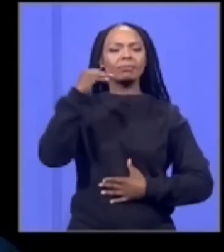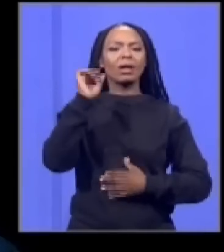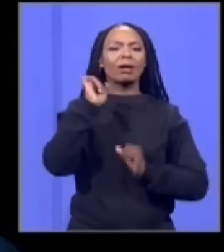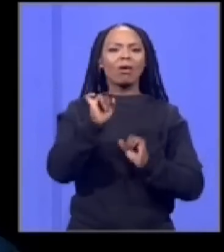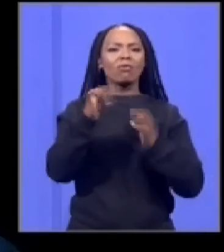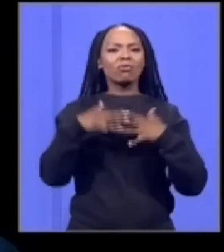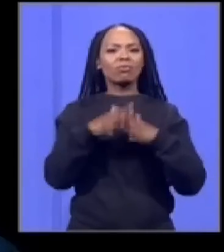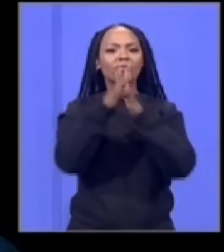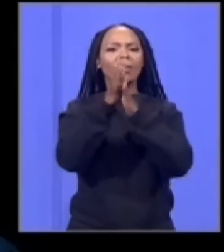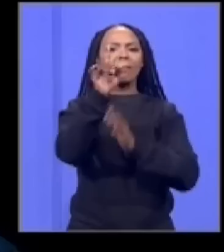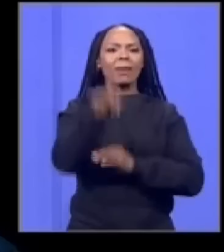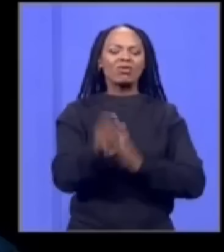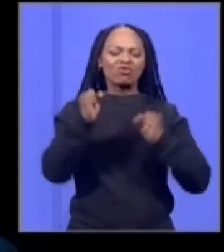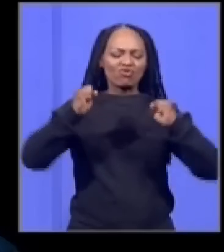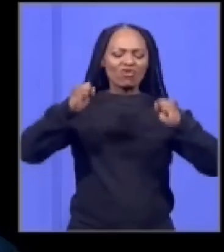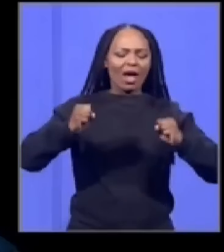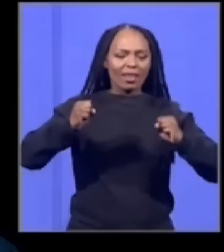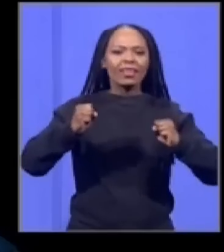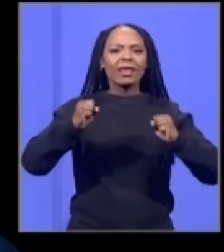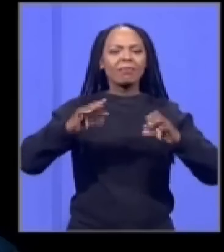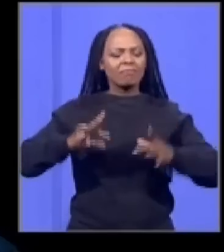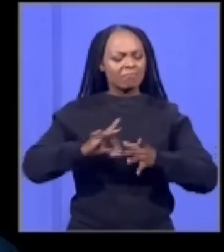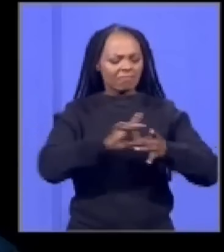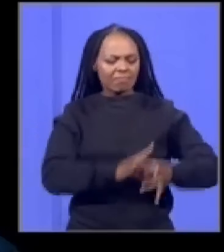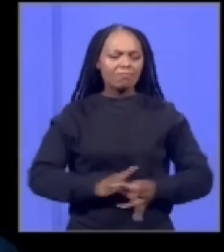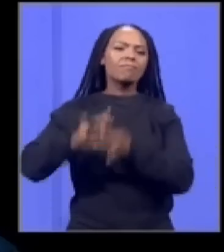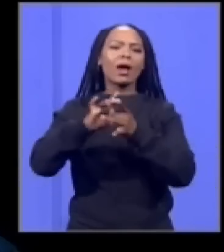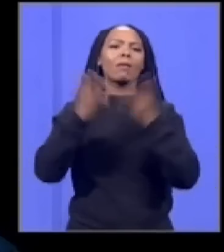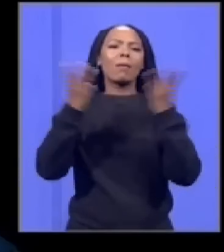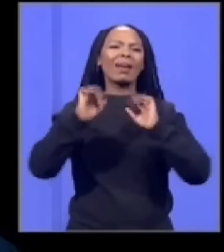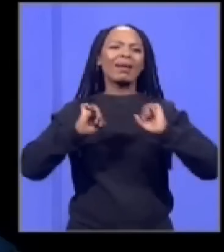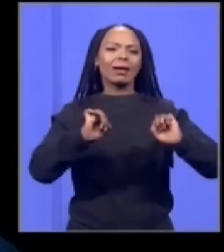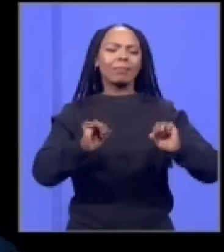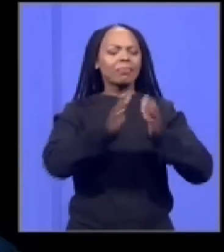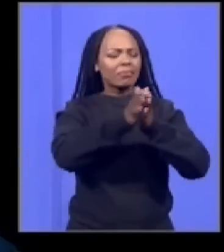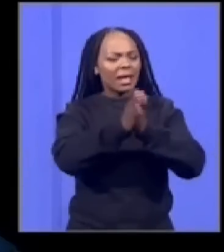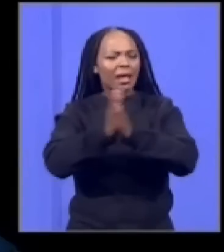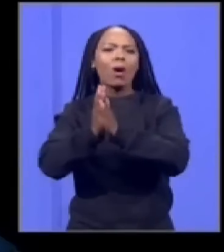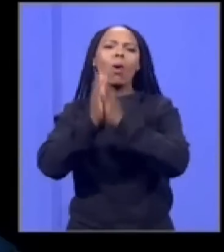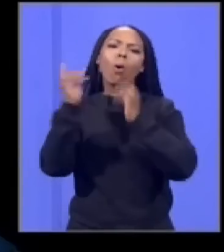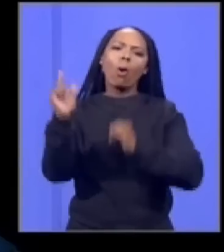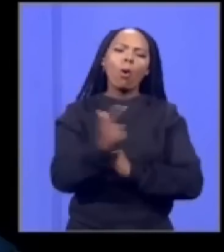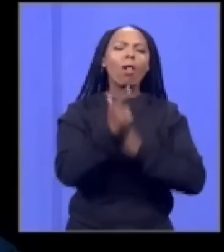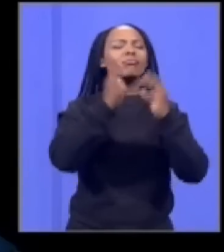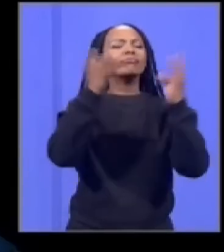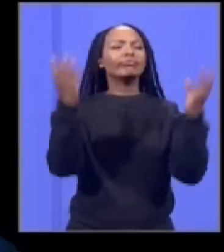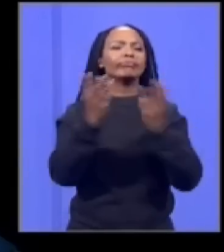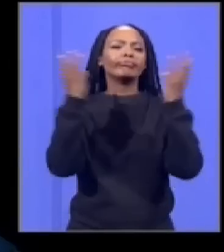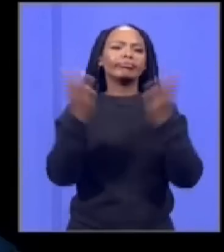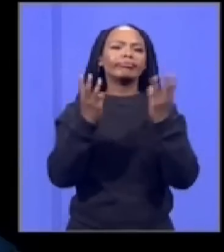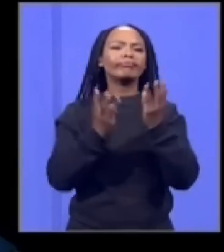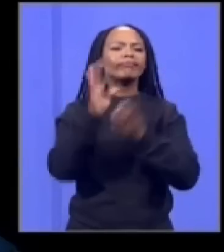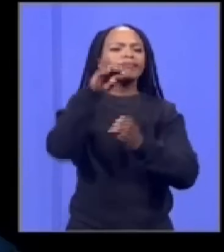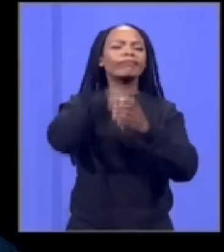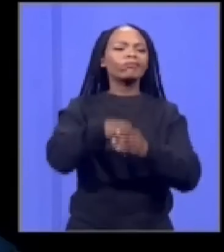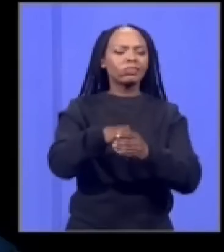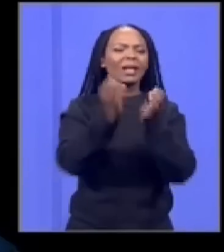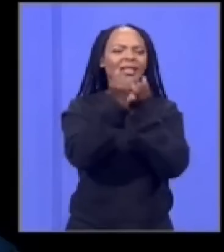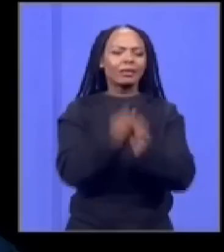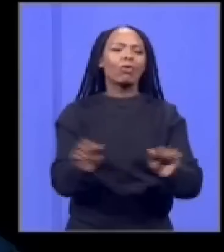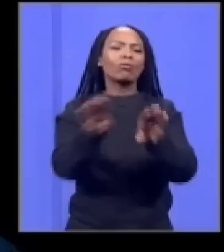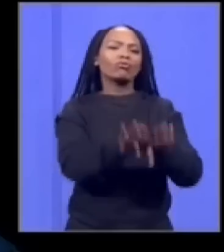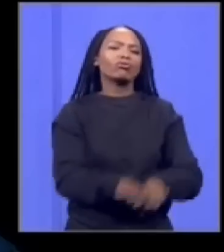Our nation's strength lies in the unity of its people. I call upon each citizen to engage in the democratic process